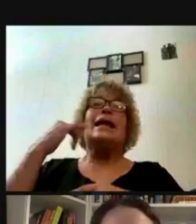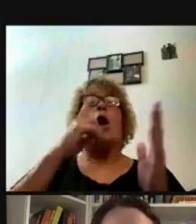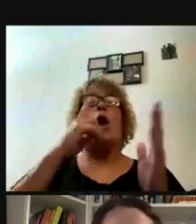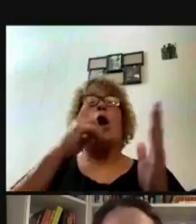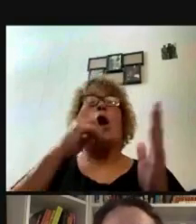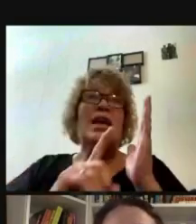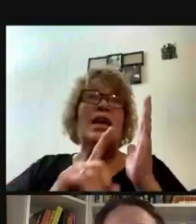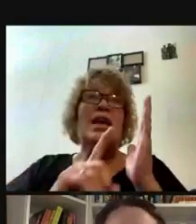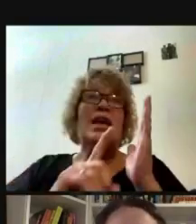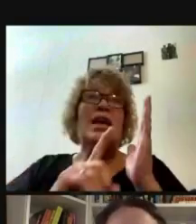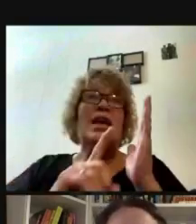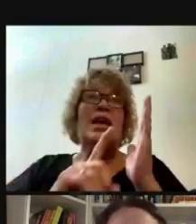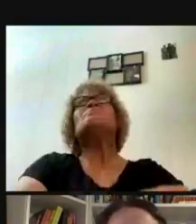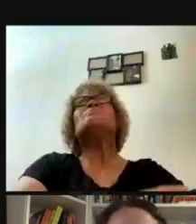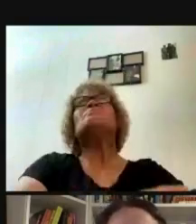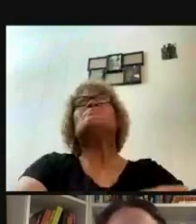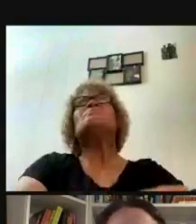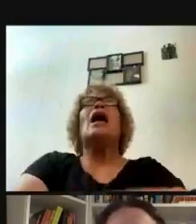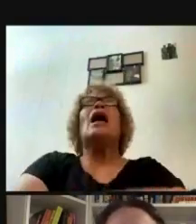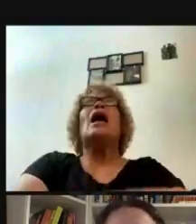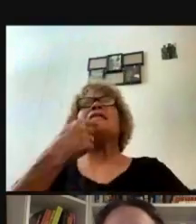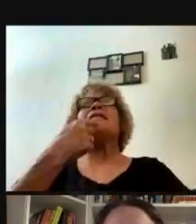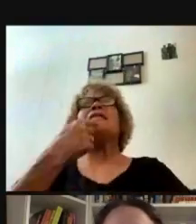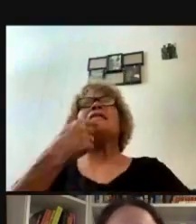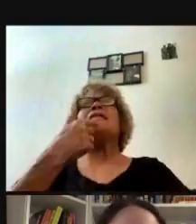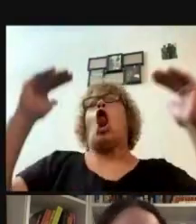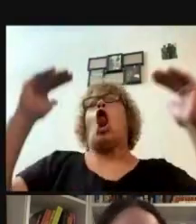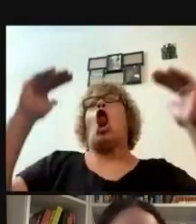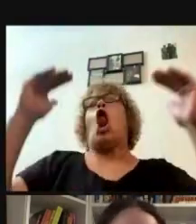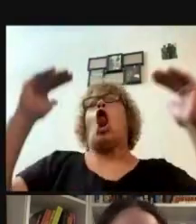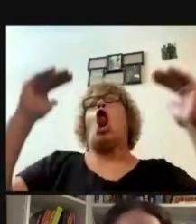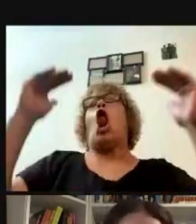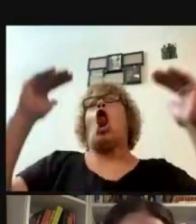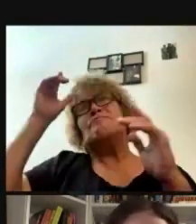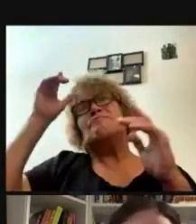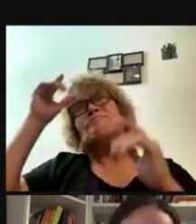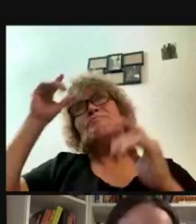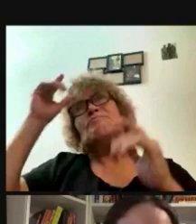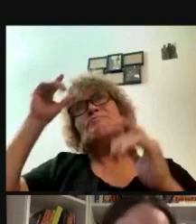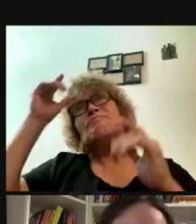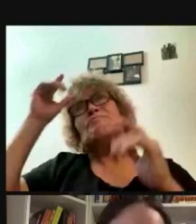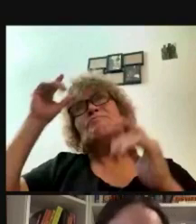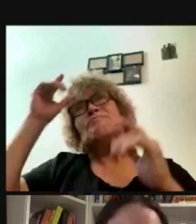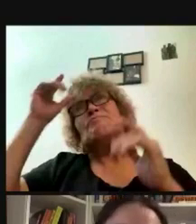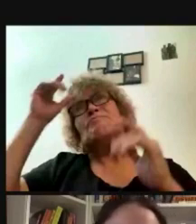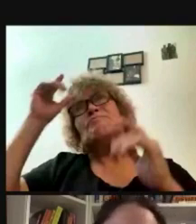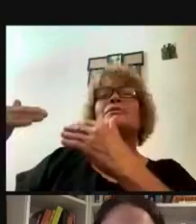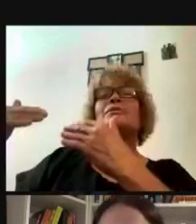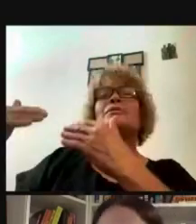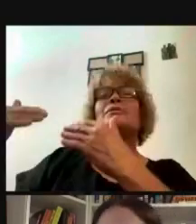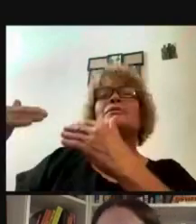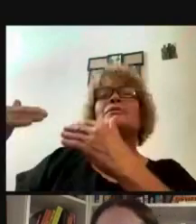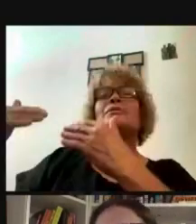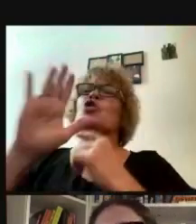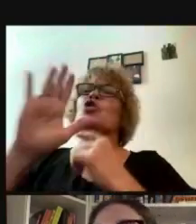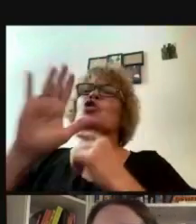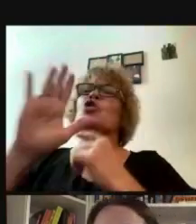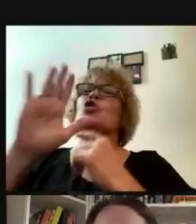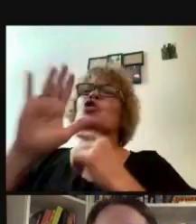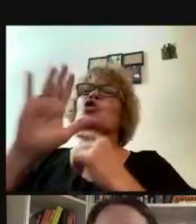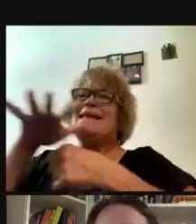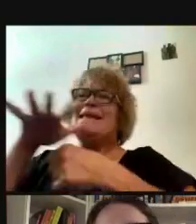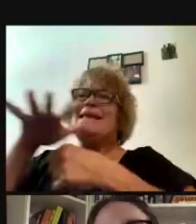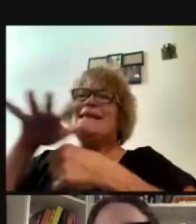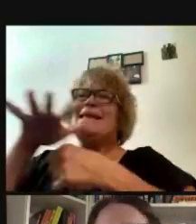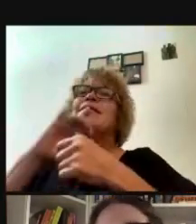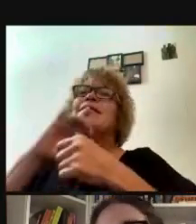asserted these qualities of low intelligence as inherent, particularly in Mexican origin youth, as evidence